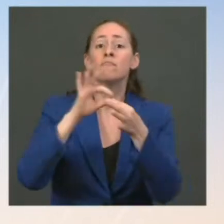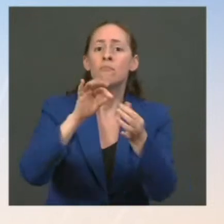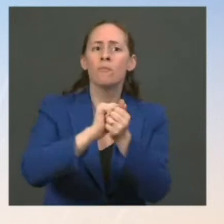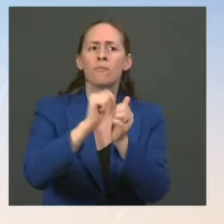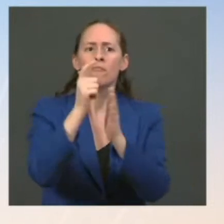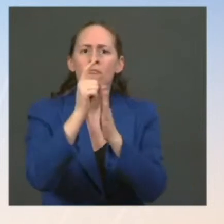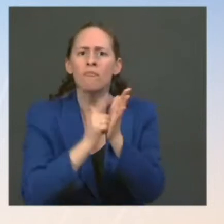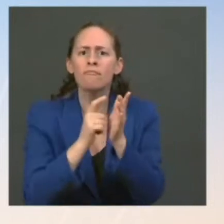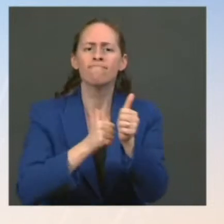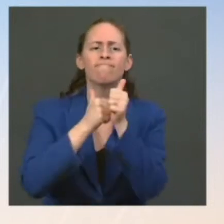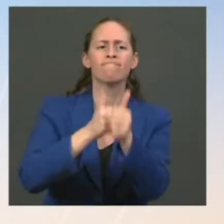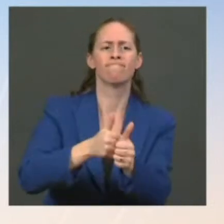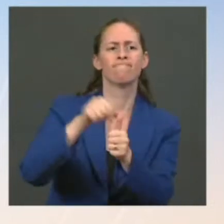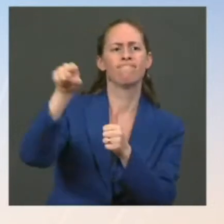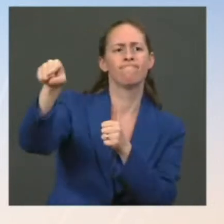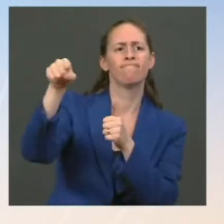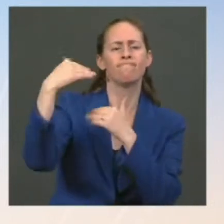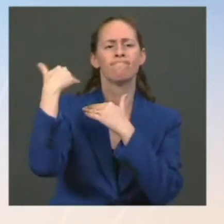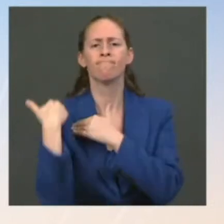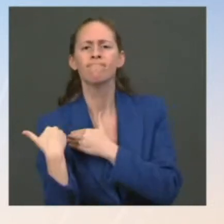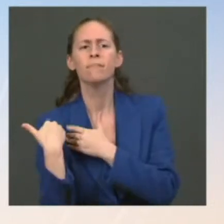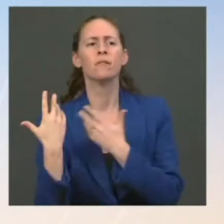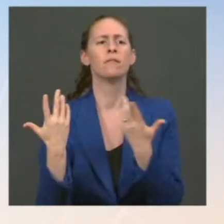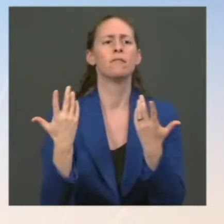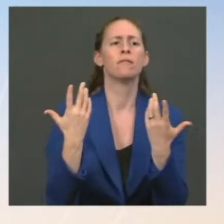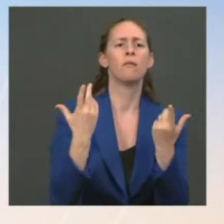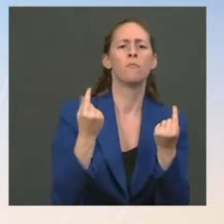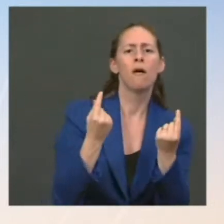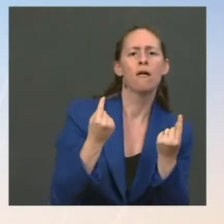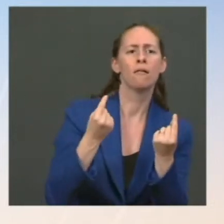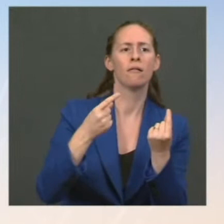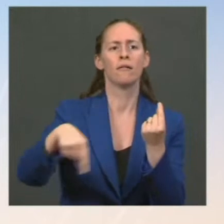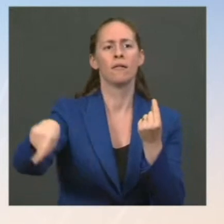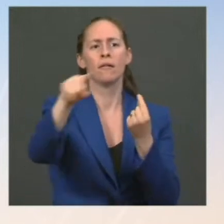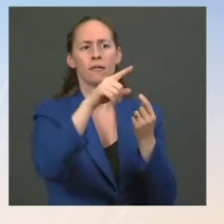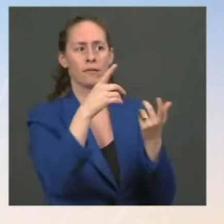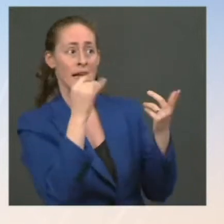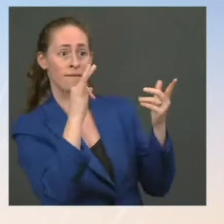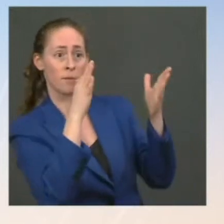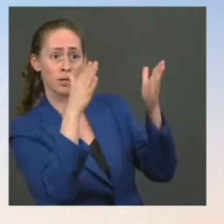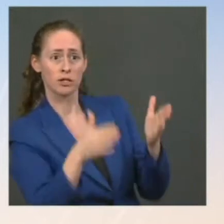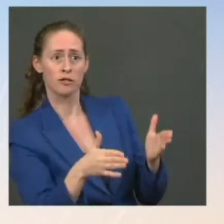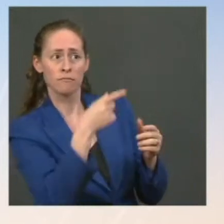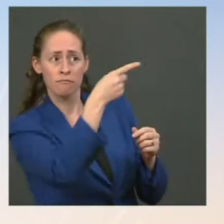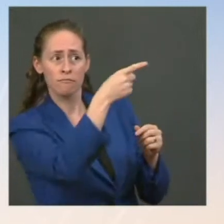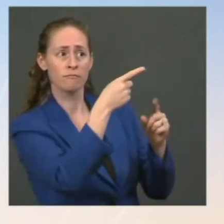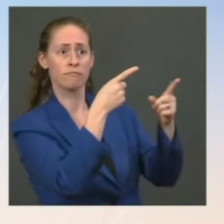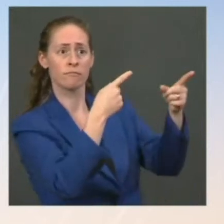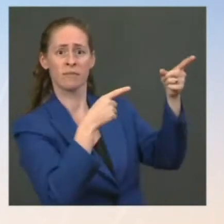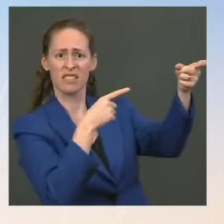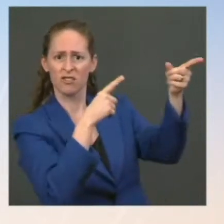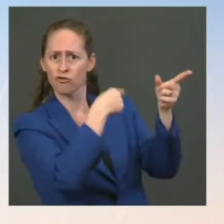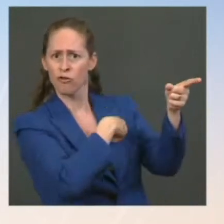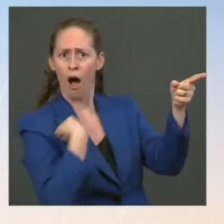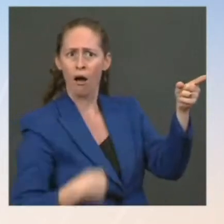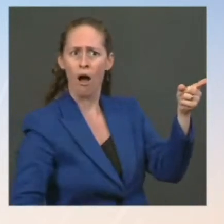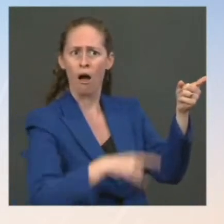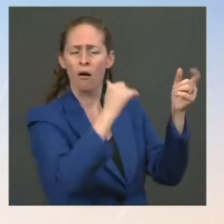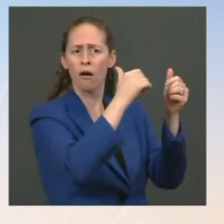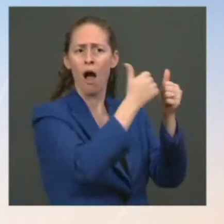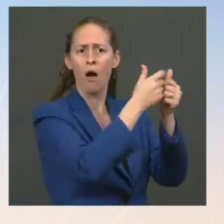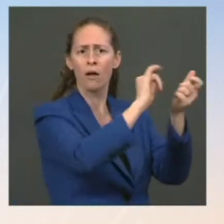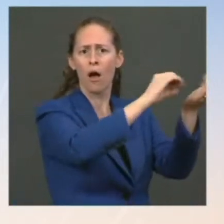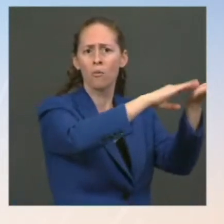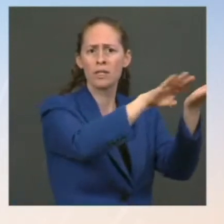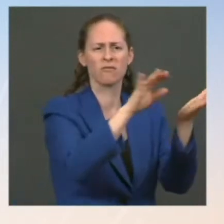Huawei official who was released. So this is a legal matter. I would note that